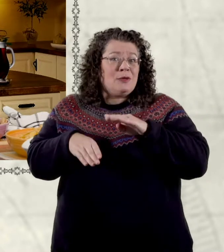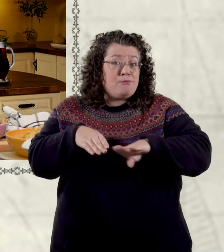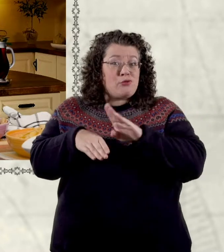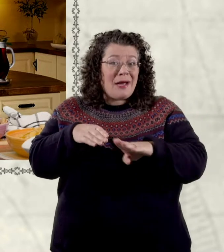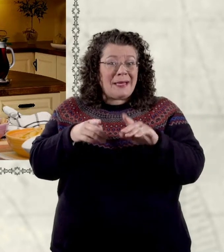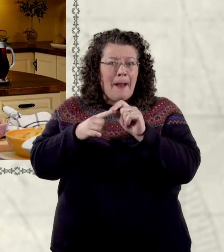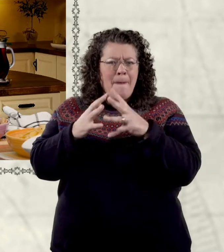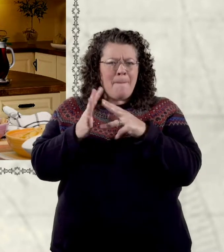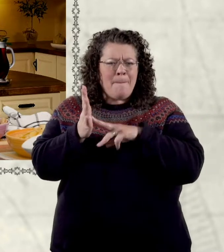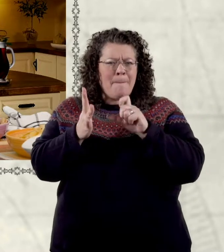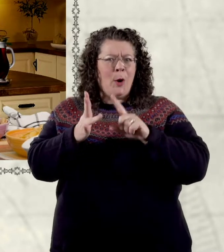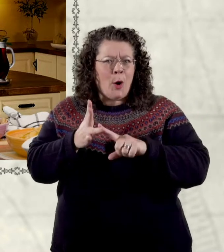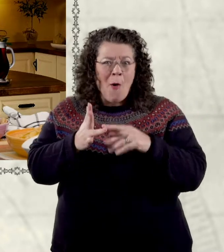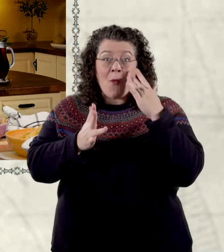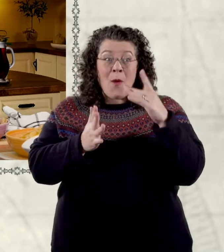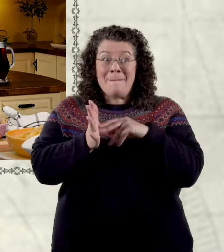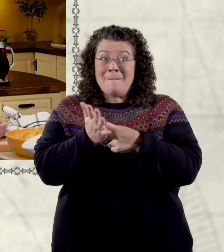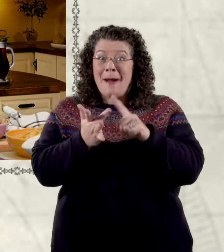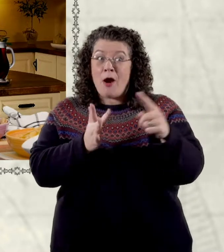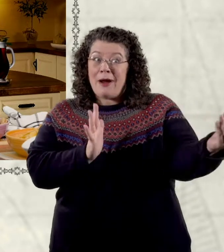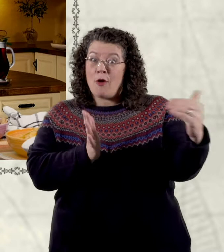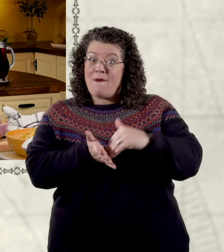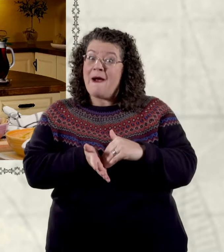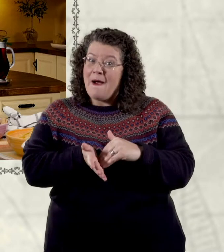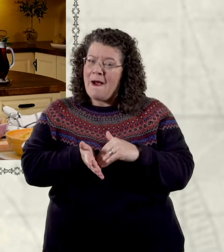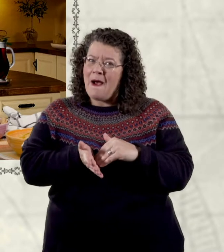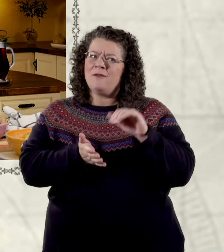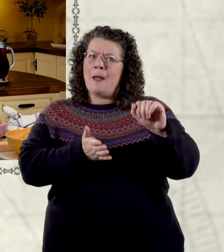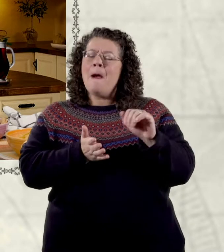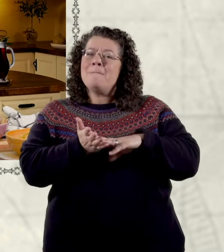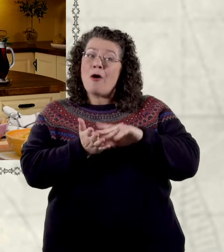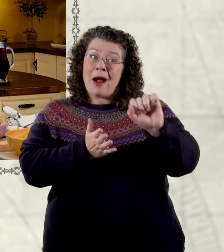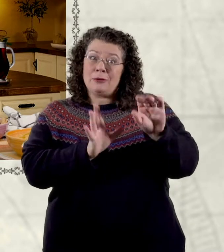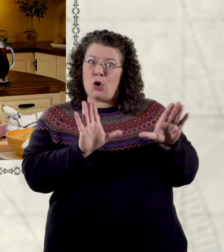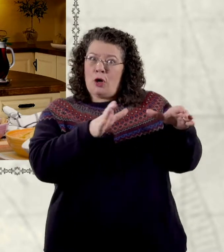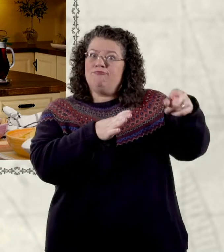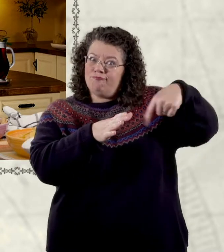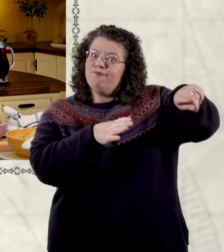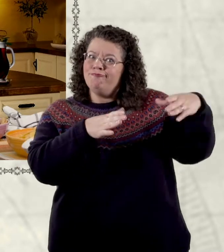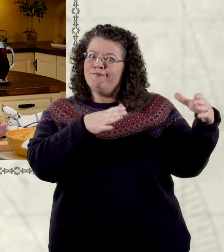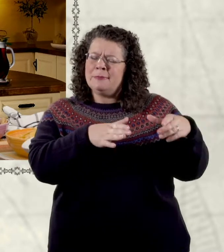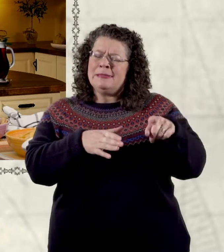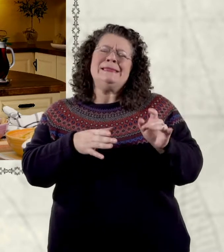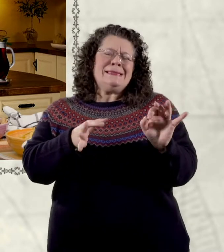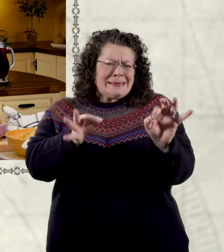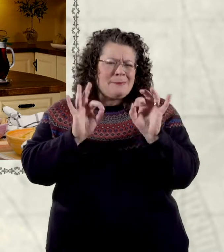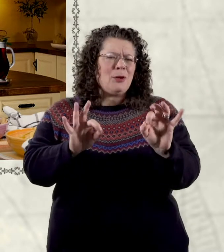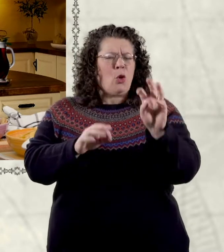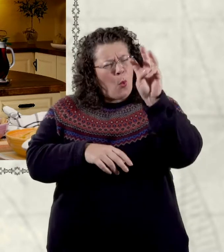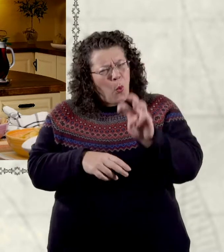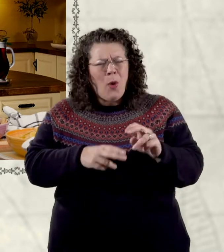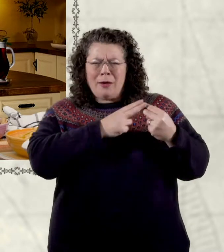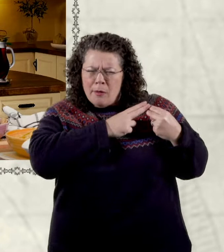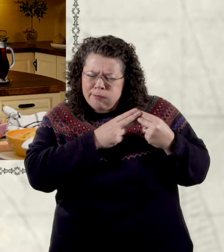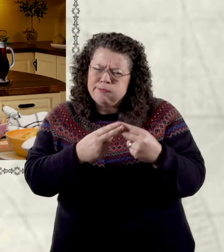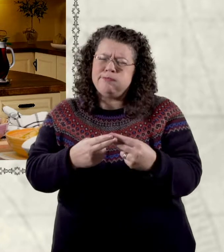just practising my punko for when Mary arrives. Mary Lloyd and her posse, that is. She is a very special